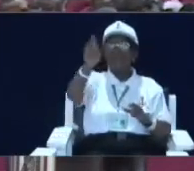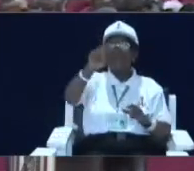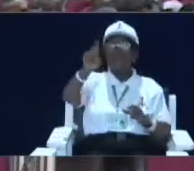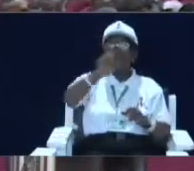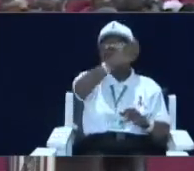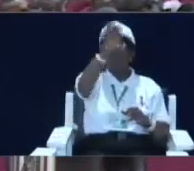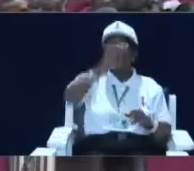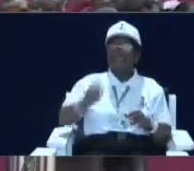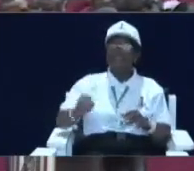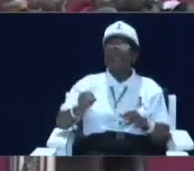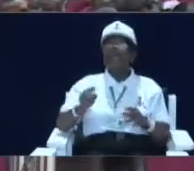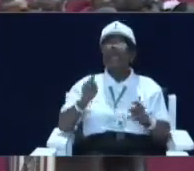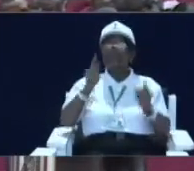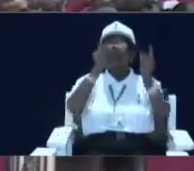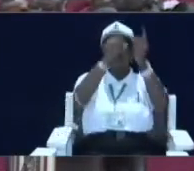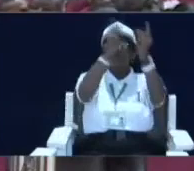however.